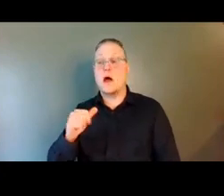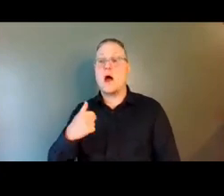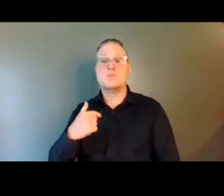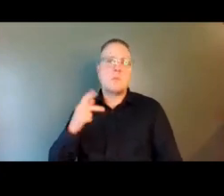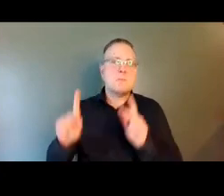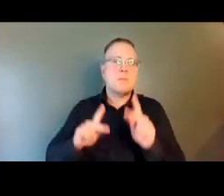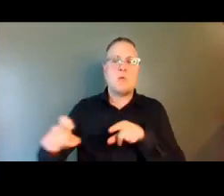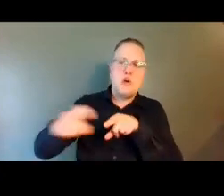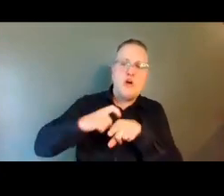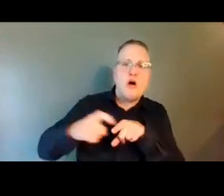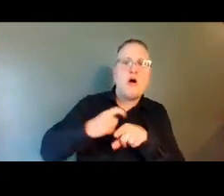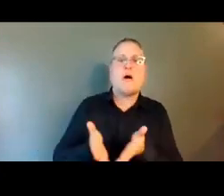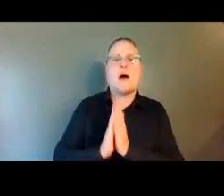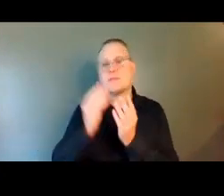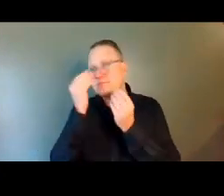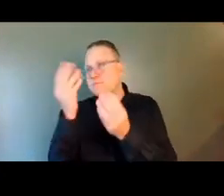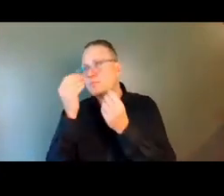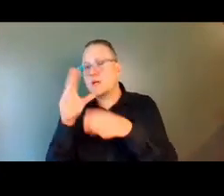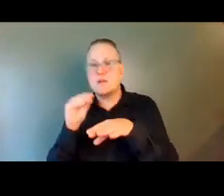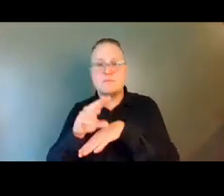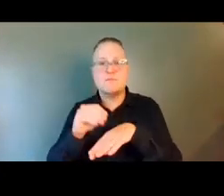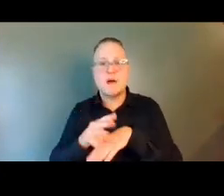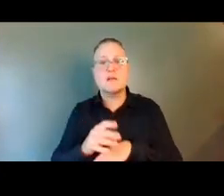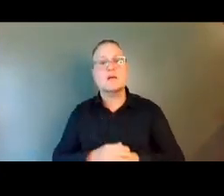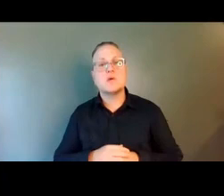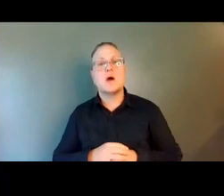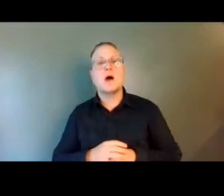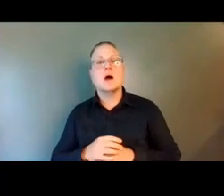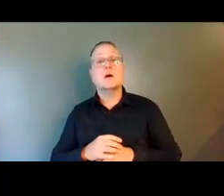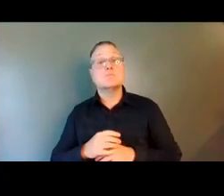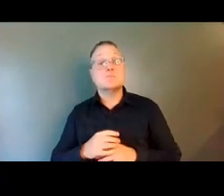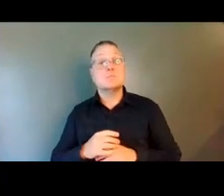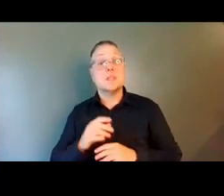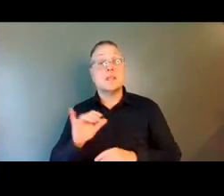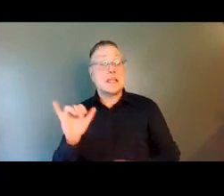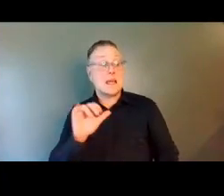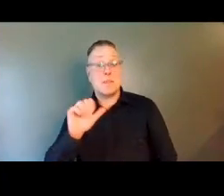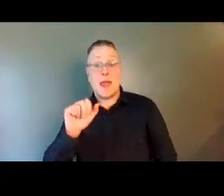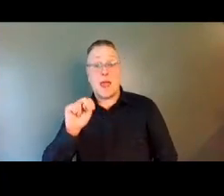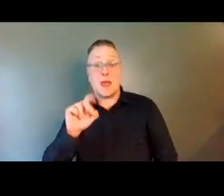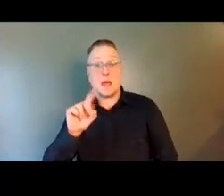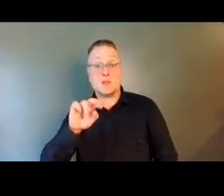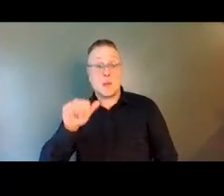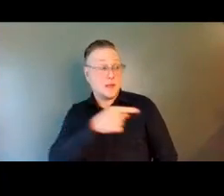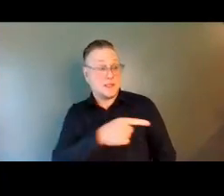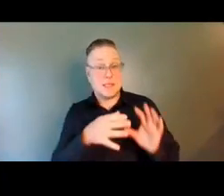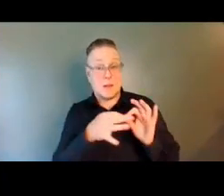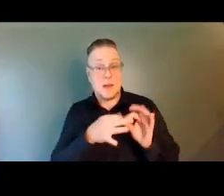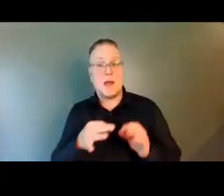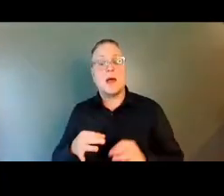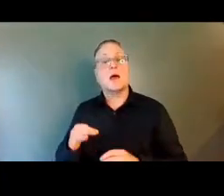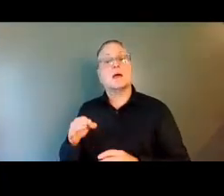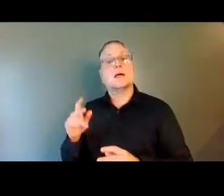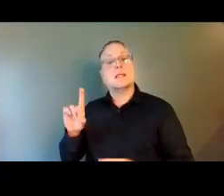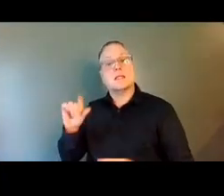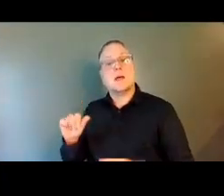is kind of what Andrea referred to as people with non-apparent conditions saying, you know, until I disclosed my